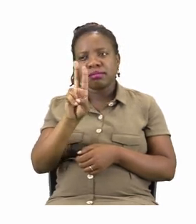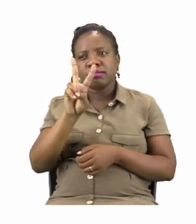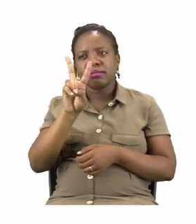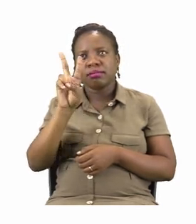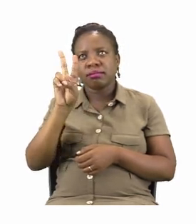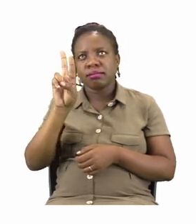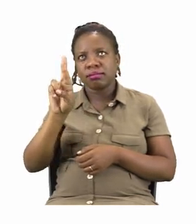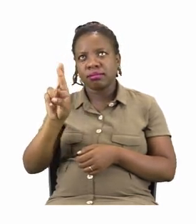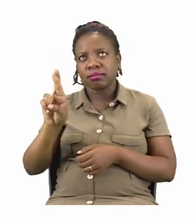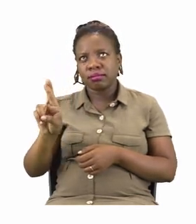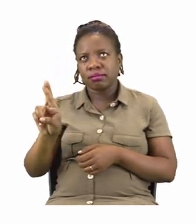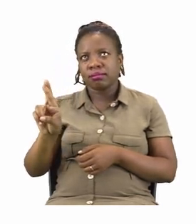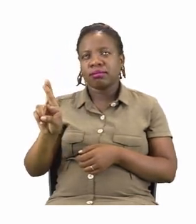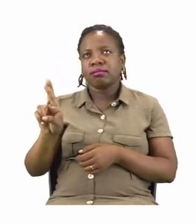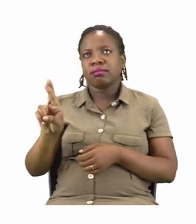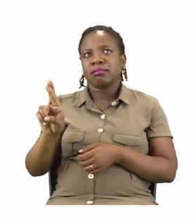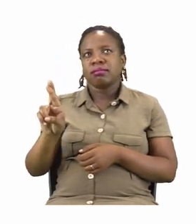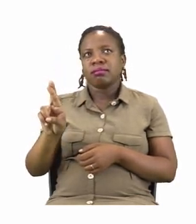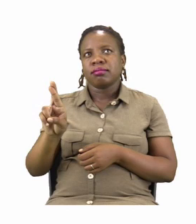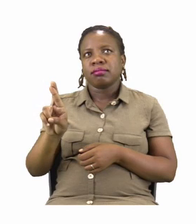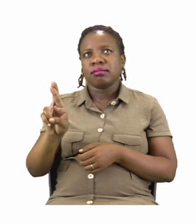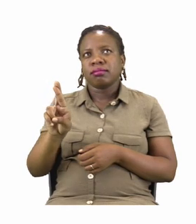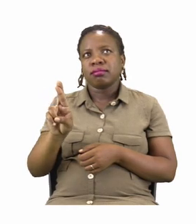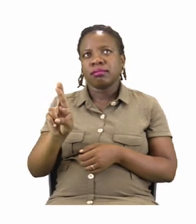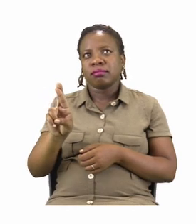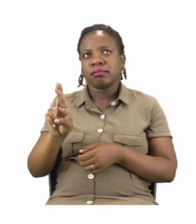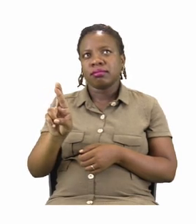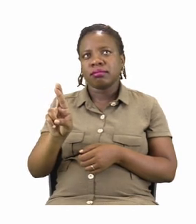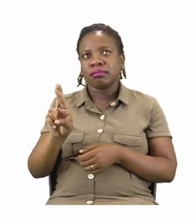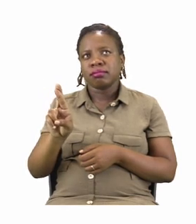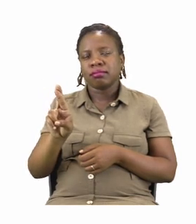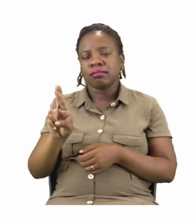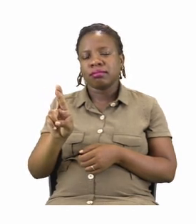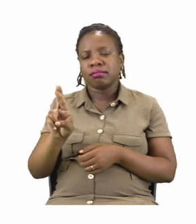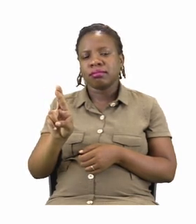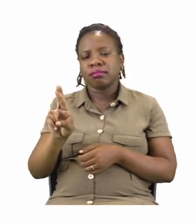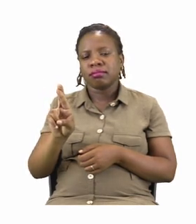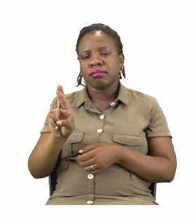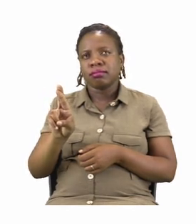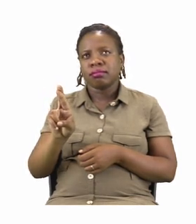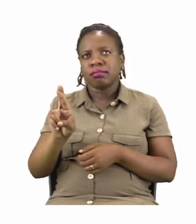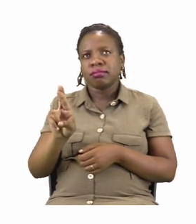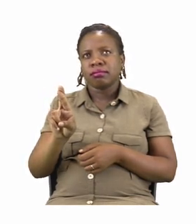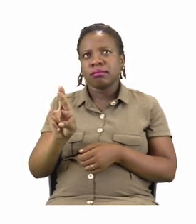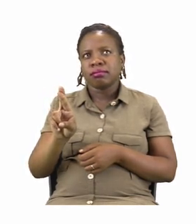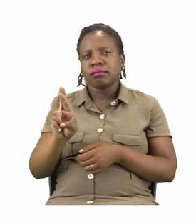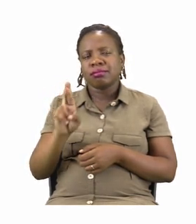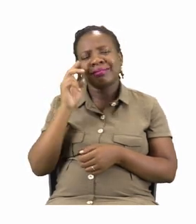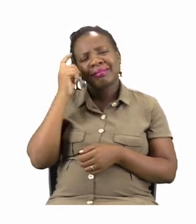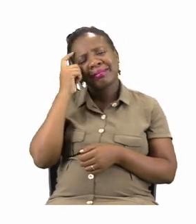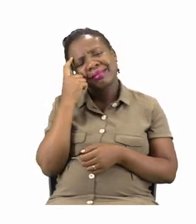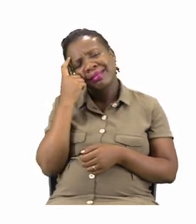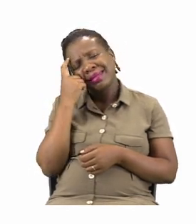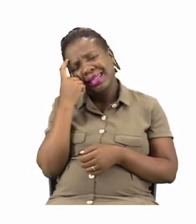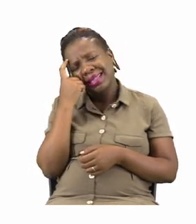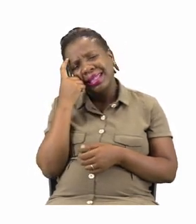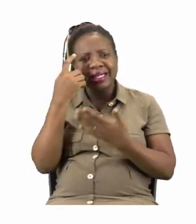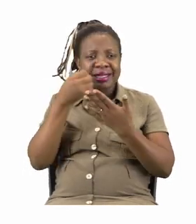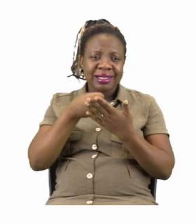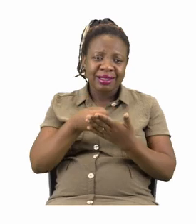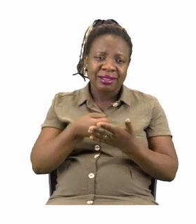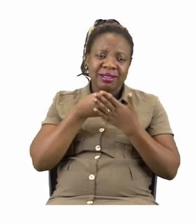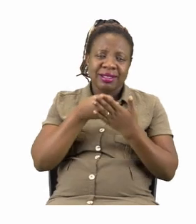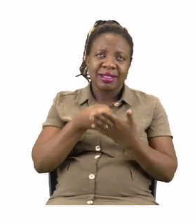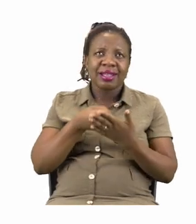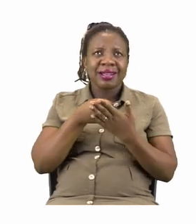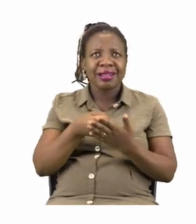R, and another R. Now everyone, I want you to try and figure out